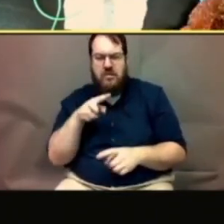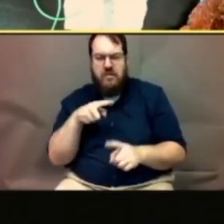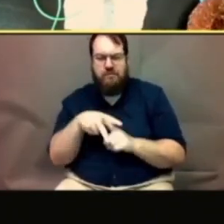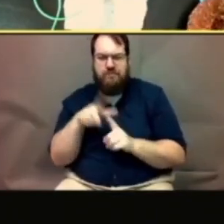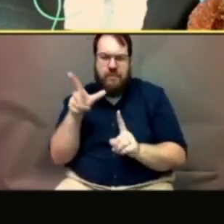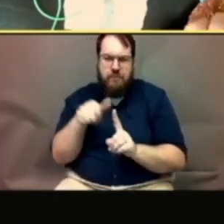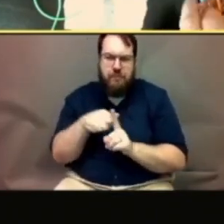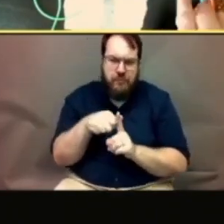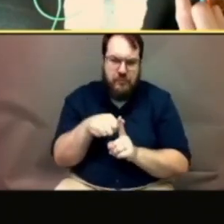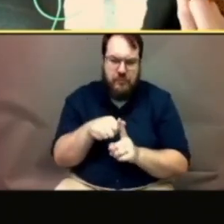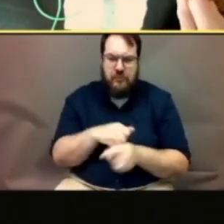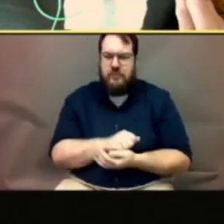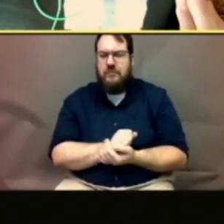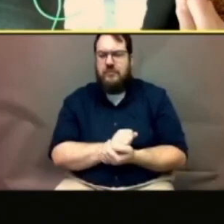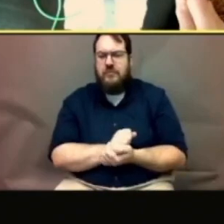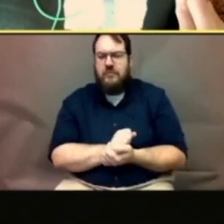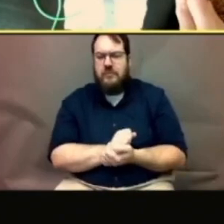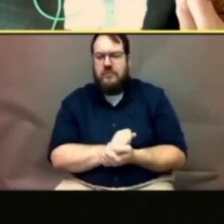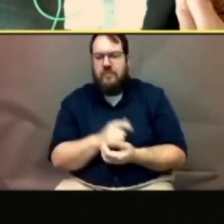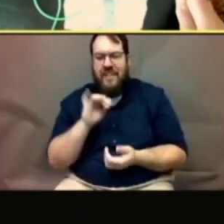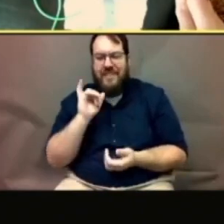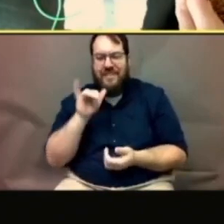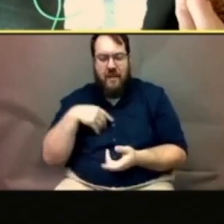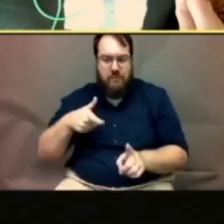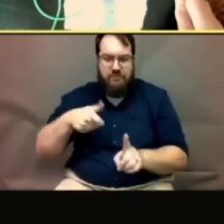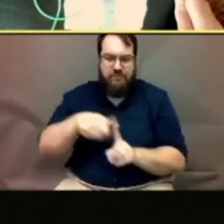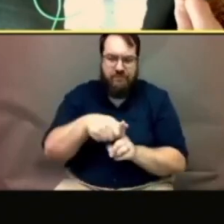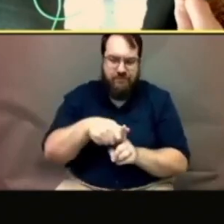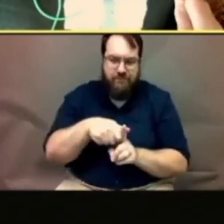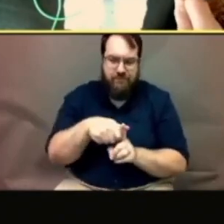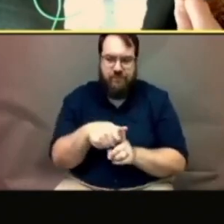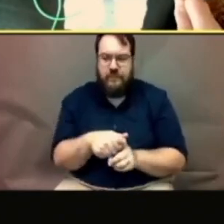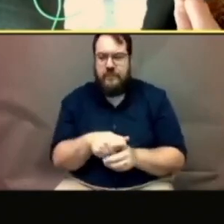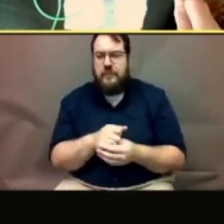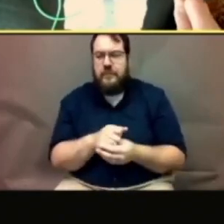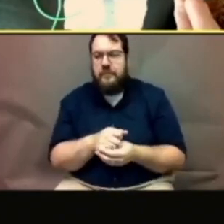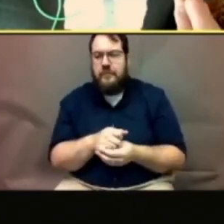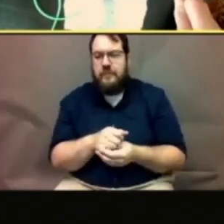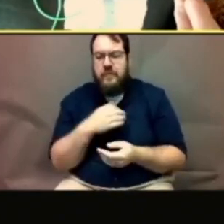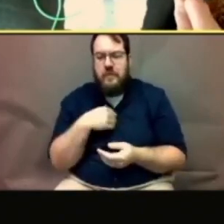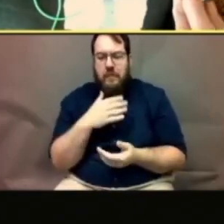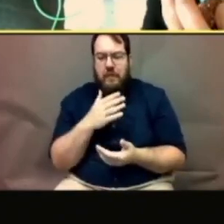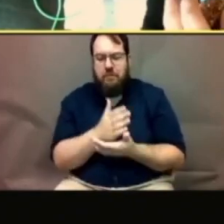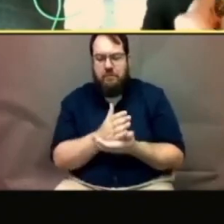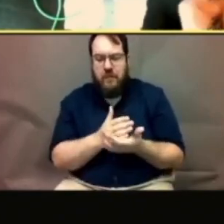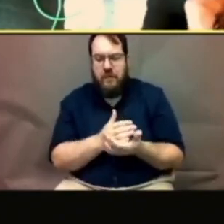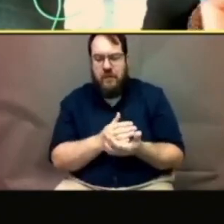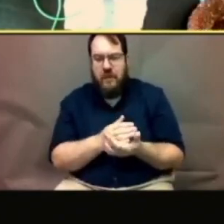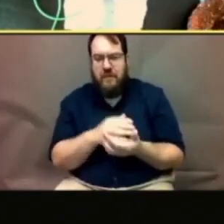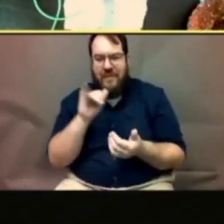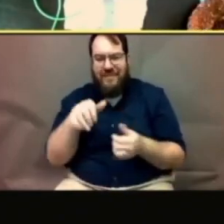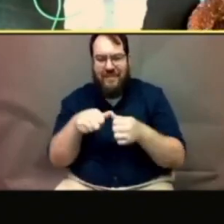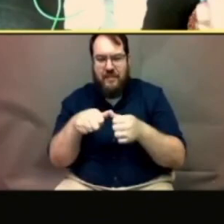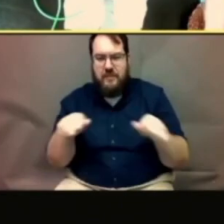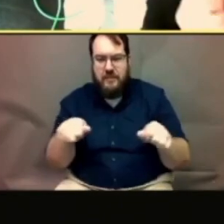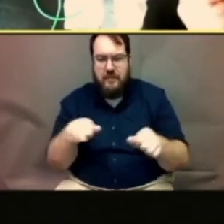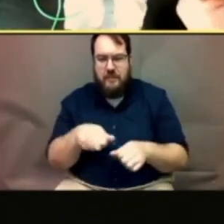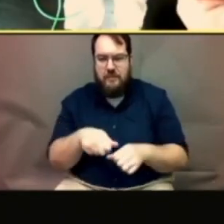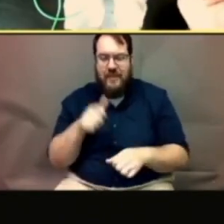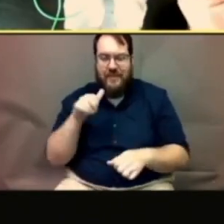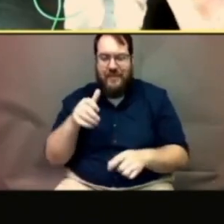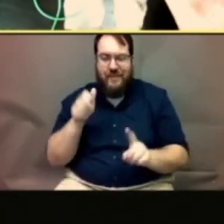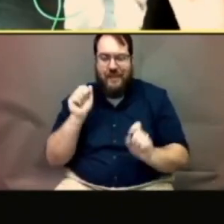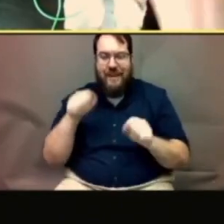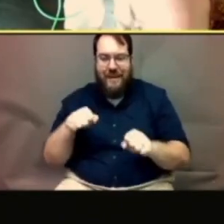just clip on to my piece of aluminum tape and then plug it right in